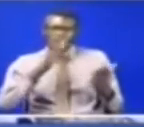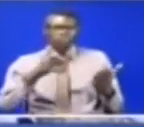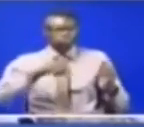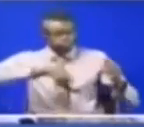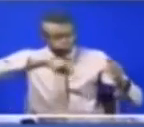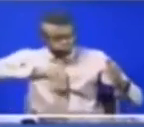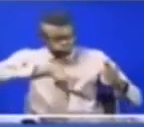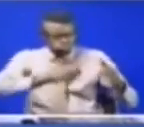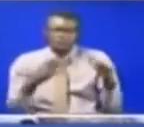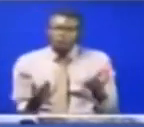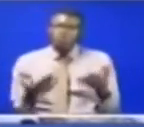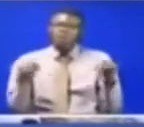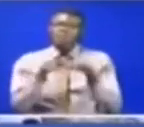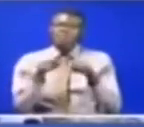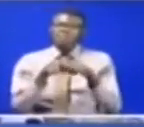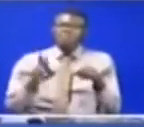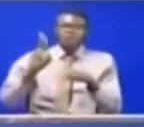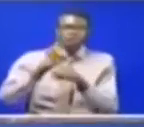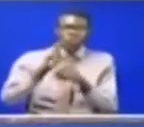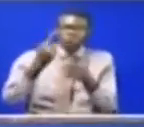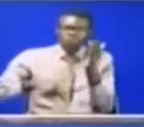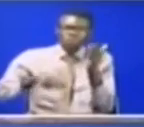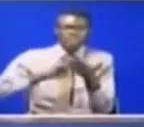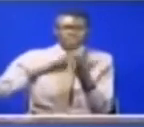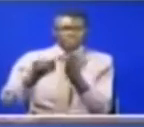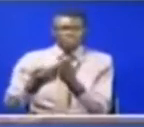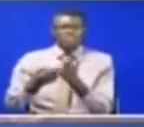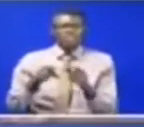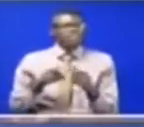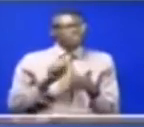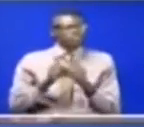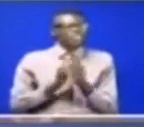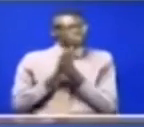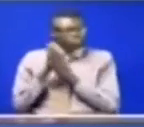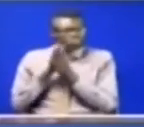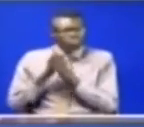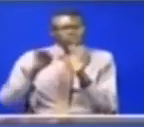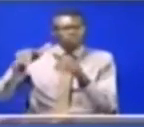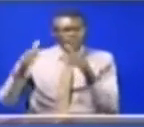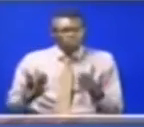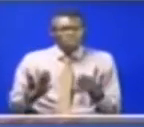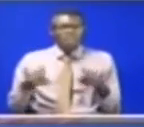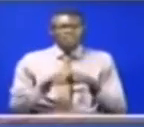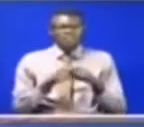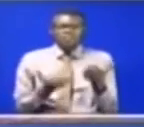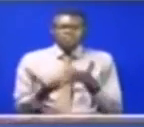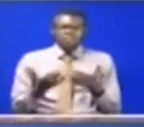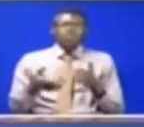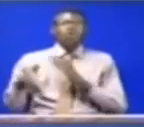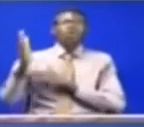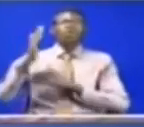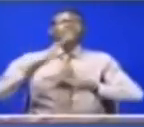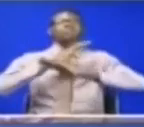kutumia ile tunaita resources. A sports enthusiast, farmer, and businessman. May God rest